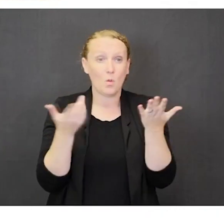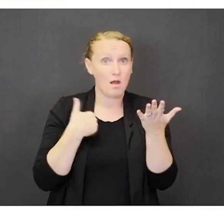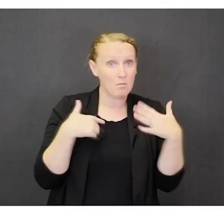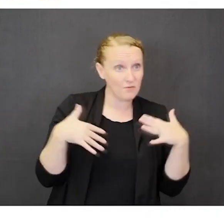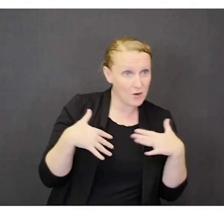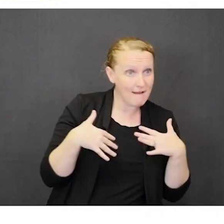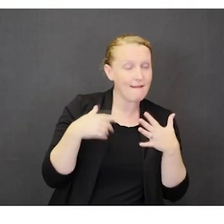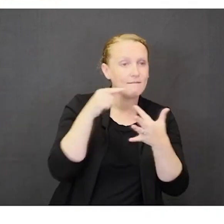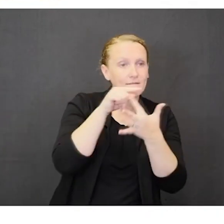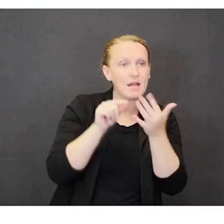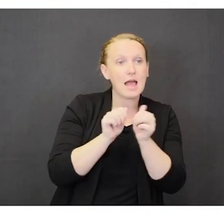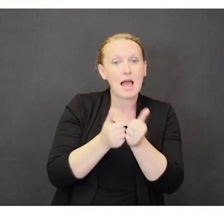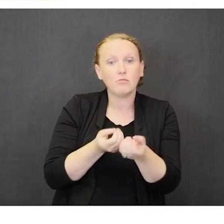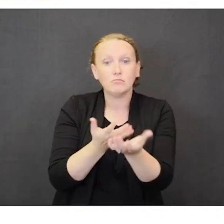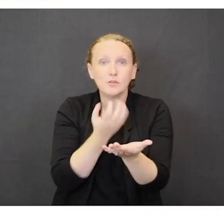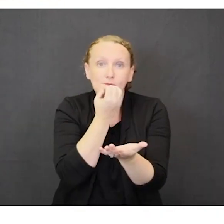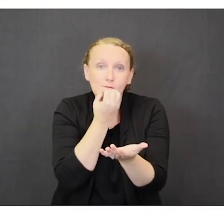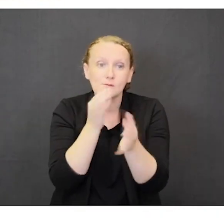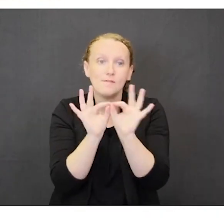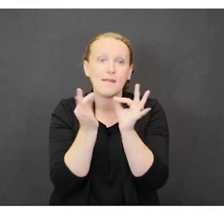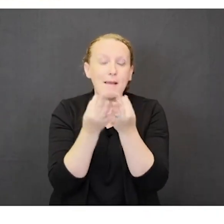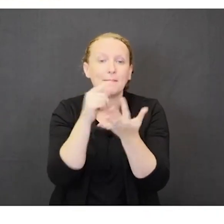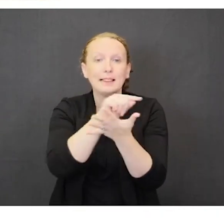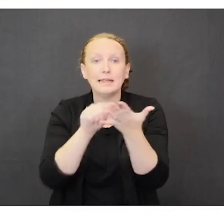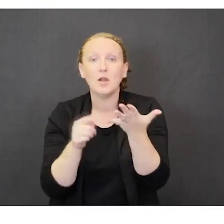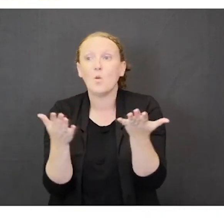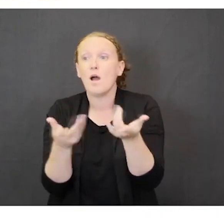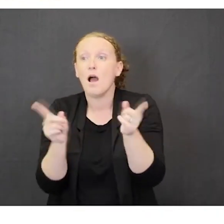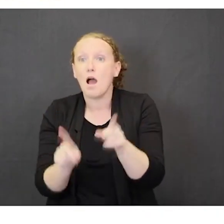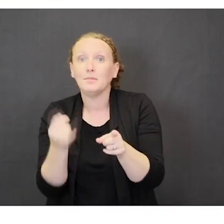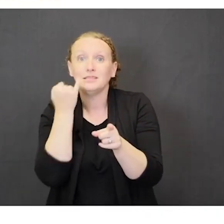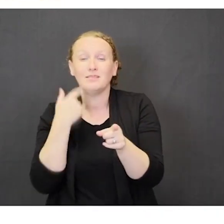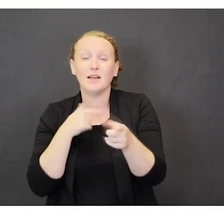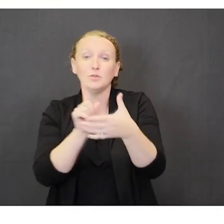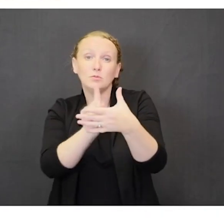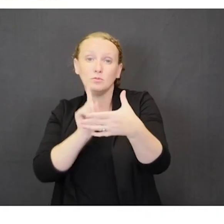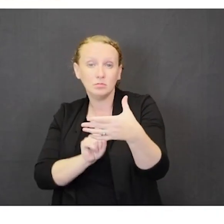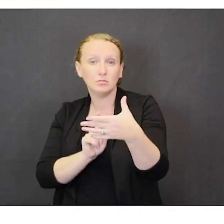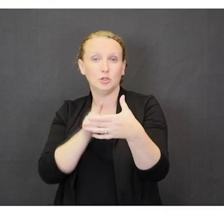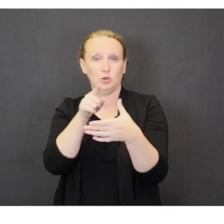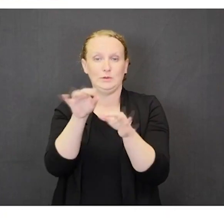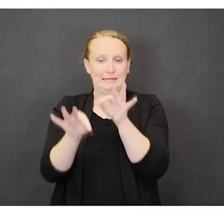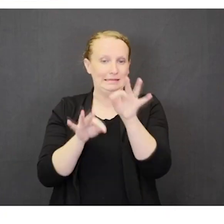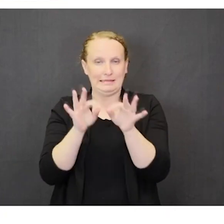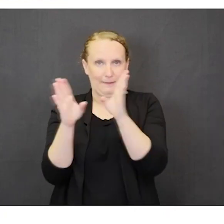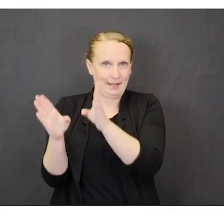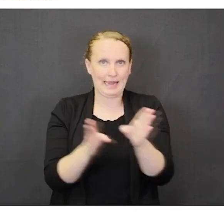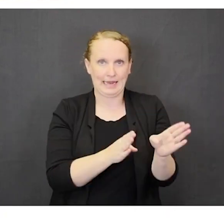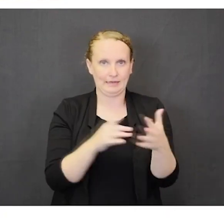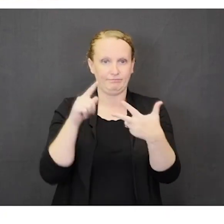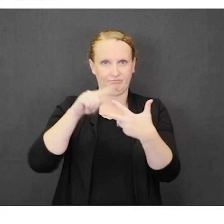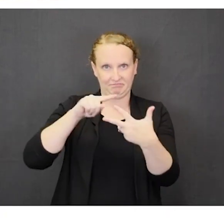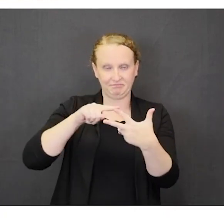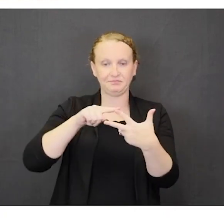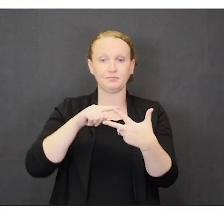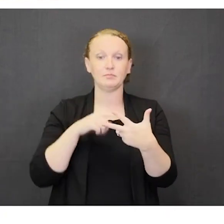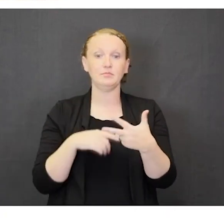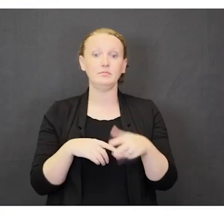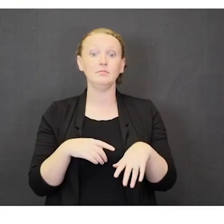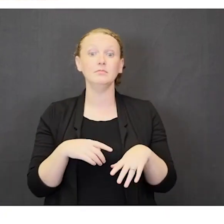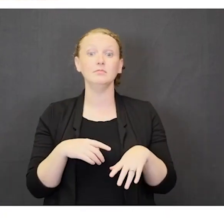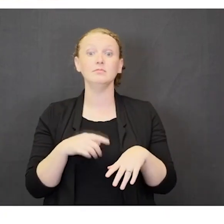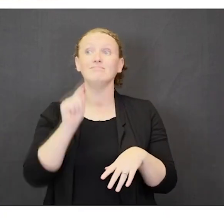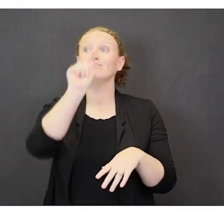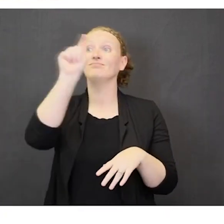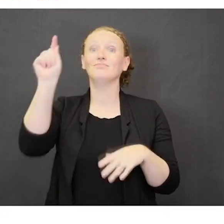about what exactly you're afraid of, and then plan it out. Plan for a worst case scenario. It's, by the